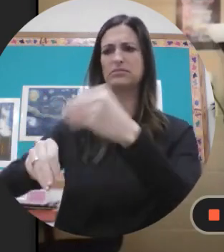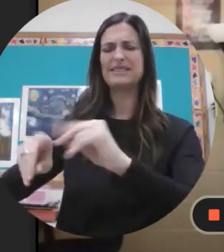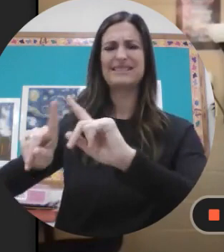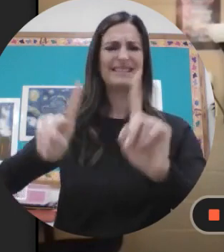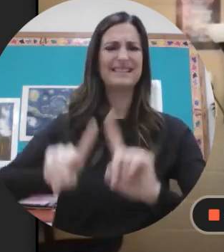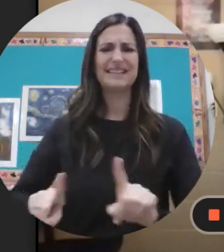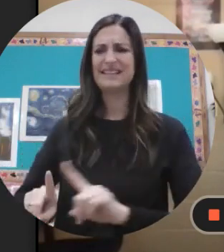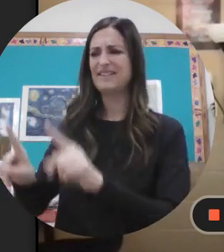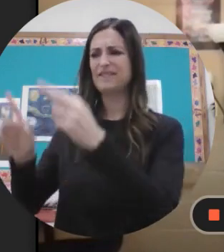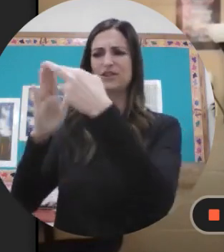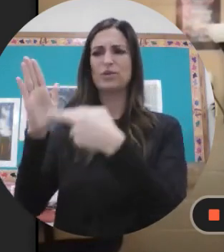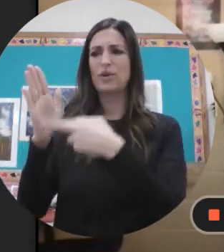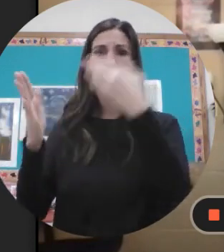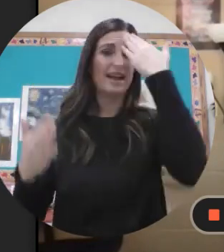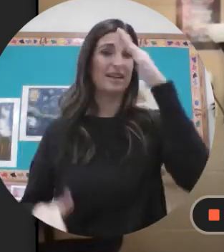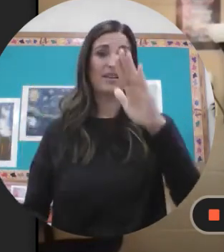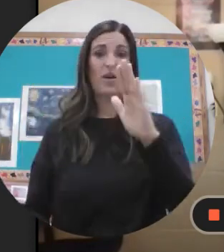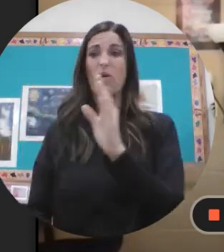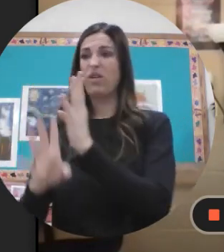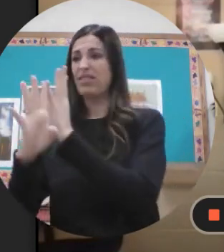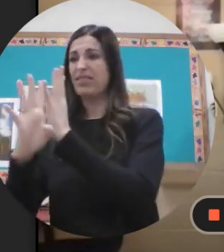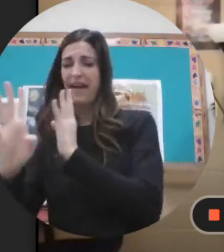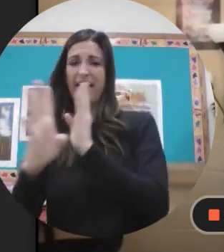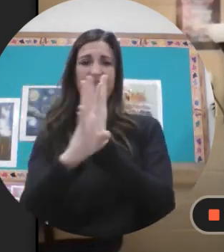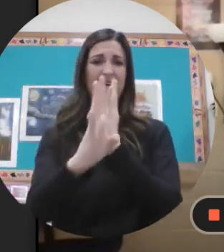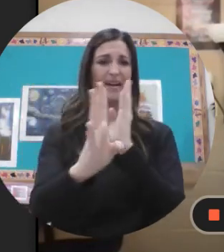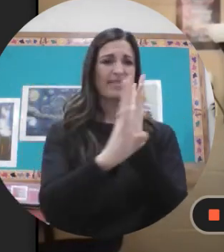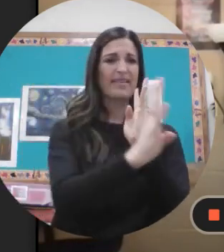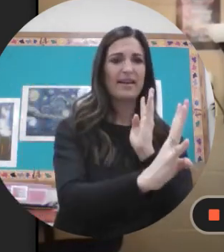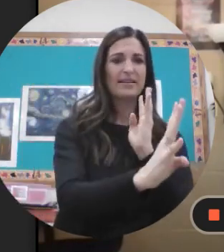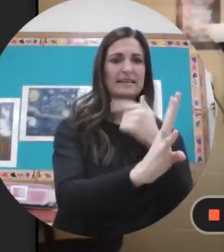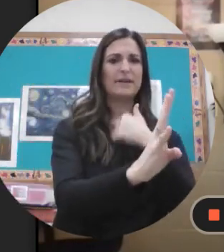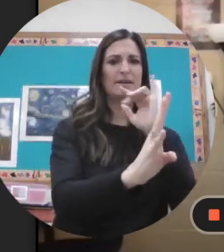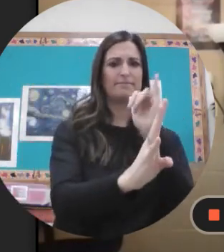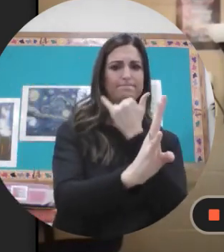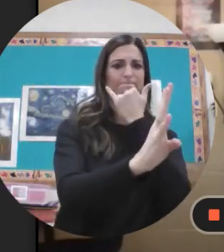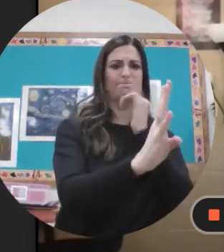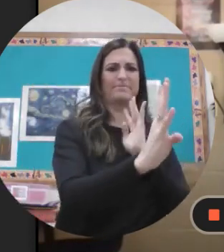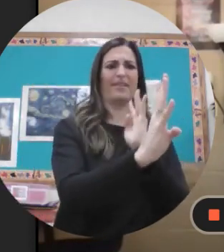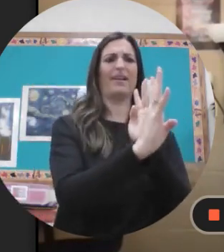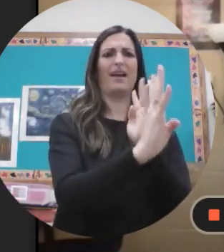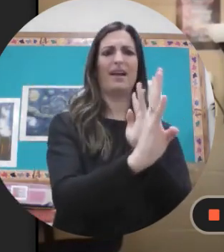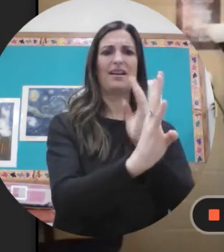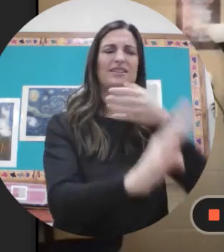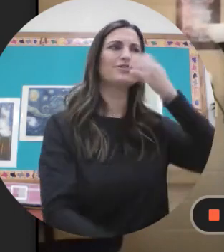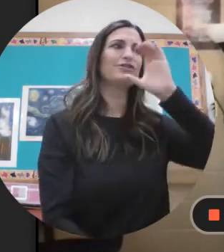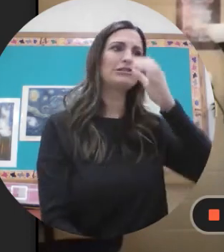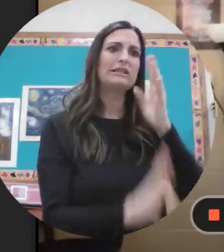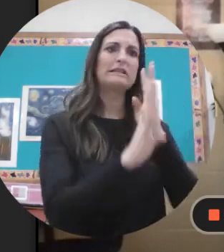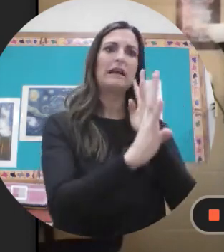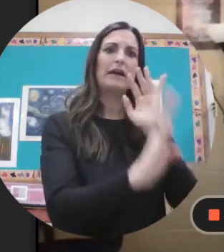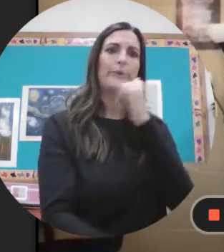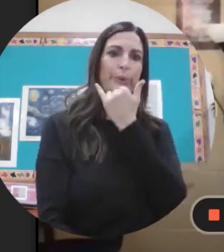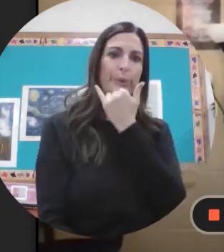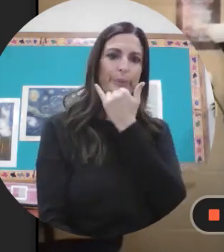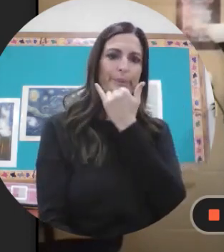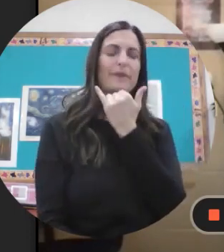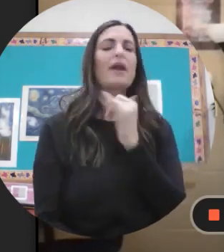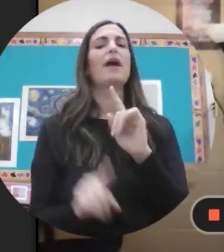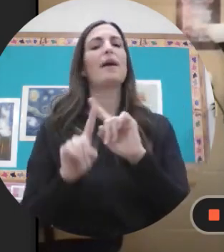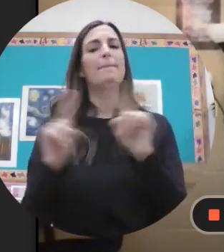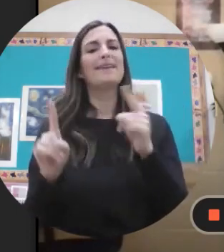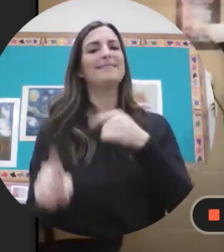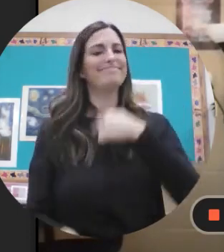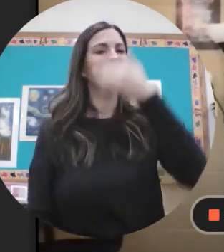barely tell where each line ended, and I accidentally got into the drinks line twice. Even so, I forgot to get a